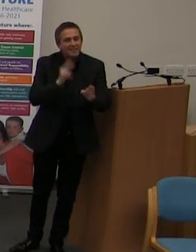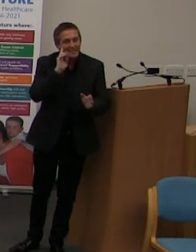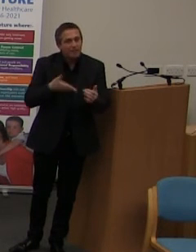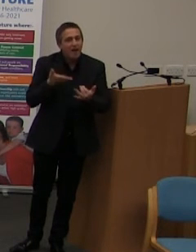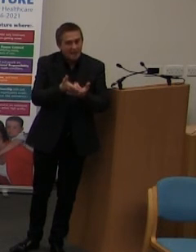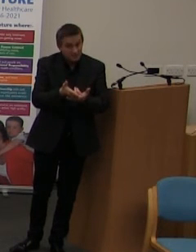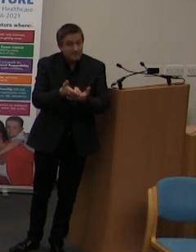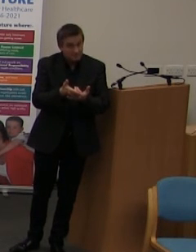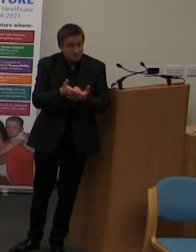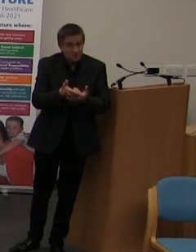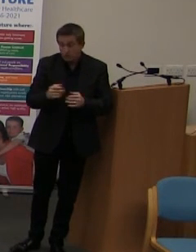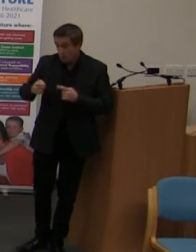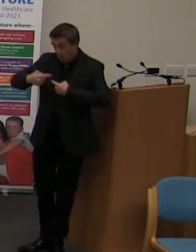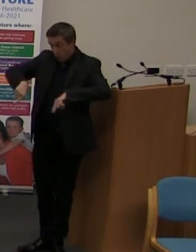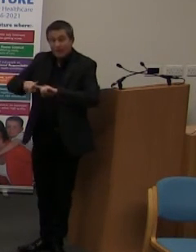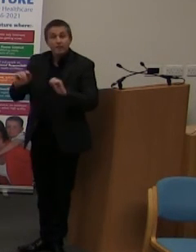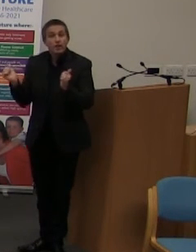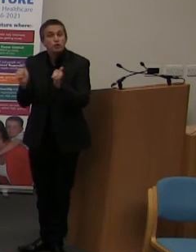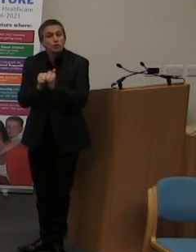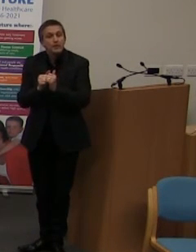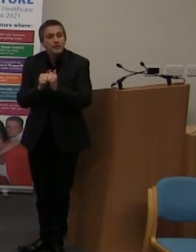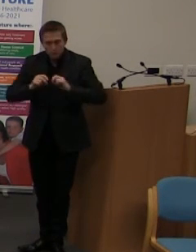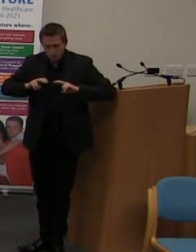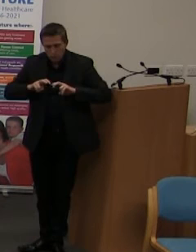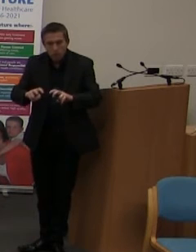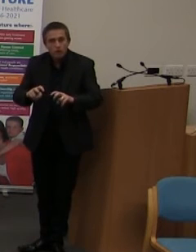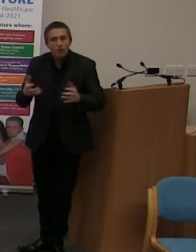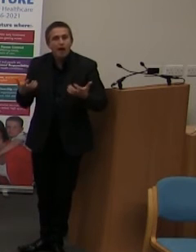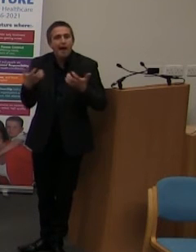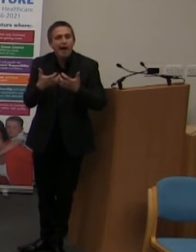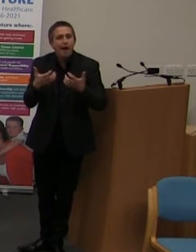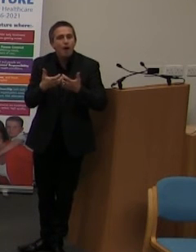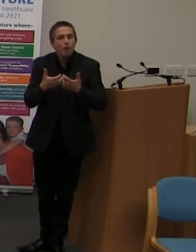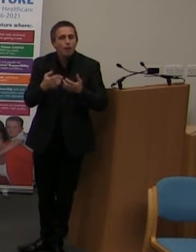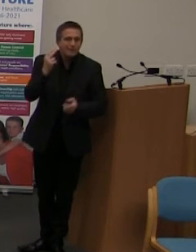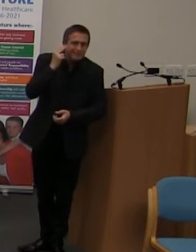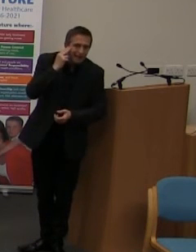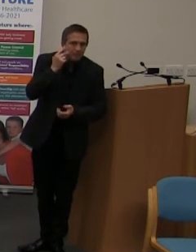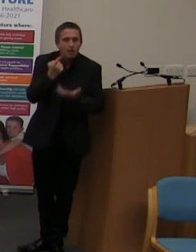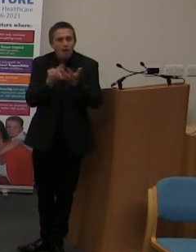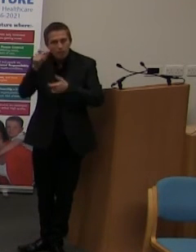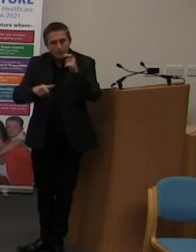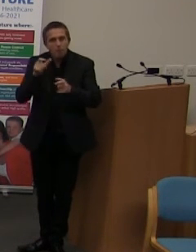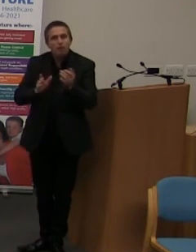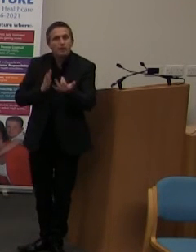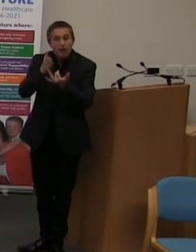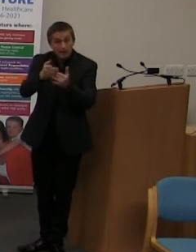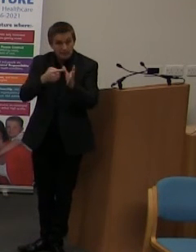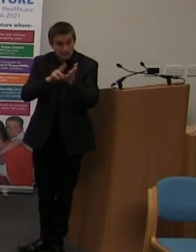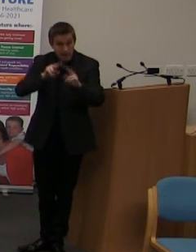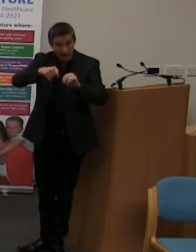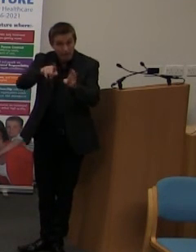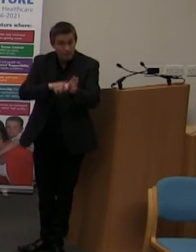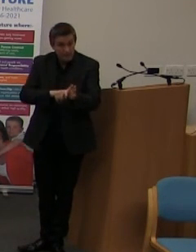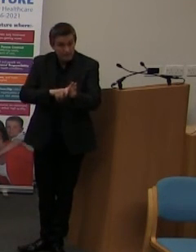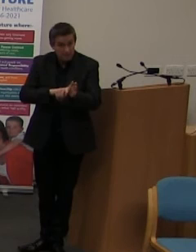And what we've committed to do is look at a wider range of and variety of ways in which people can access that service, because clearly there are issues which